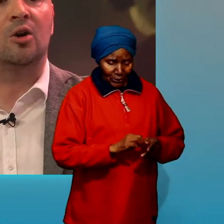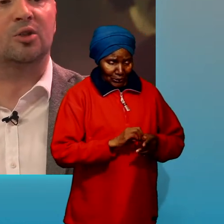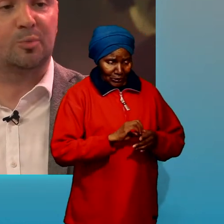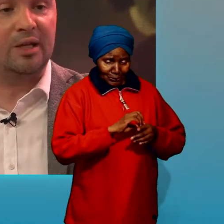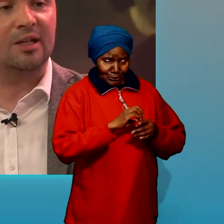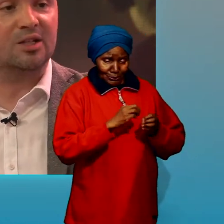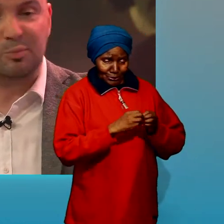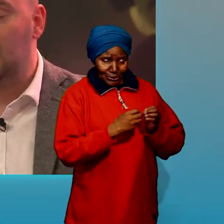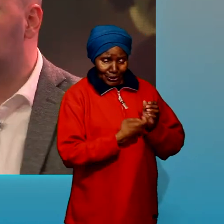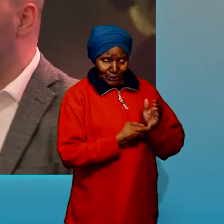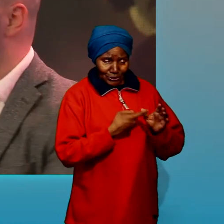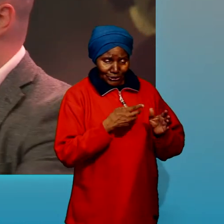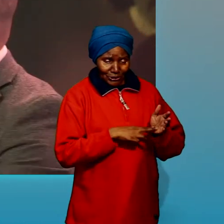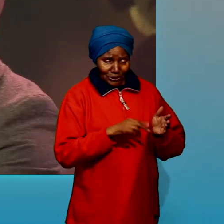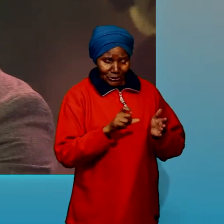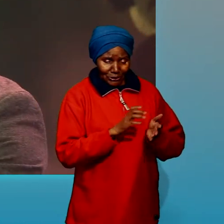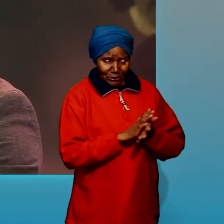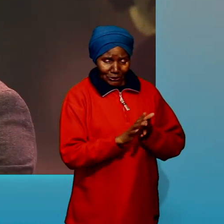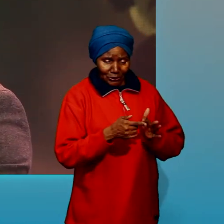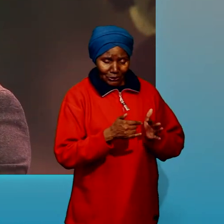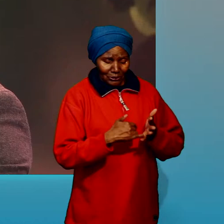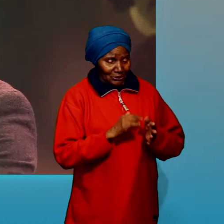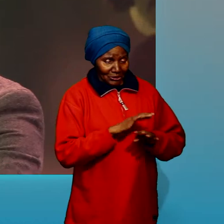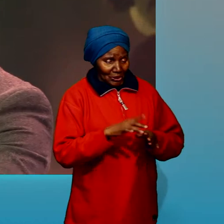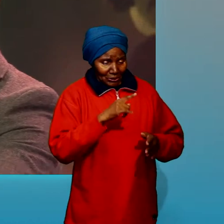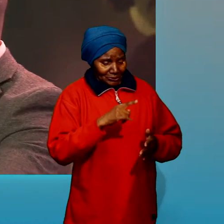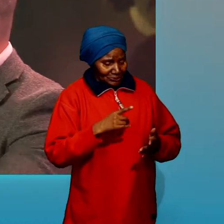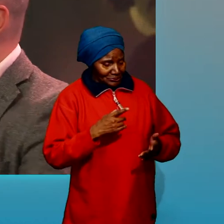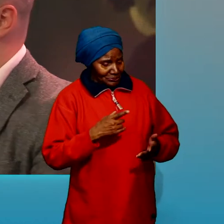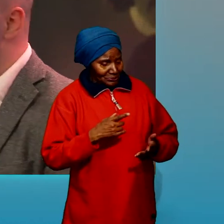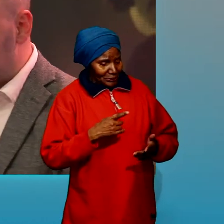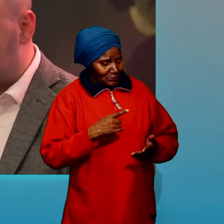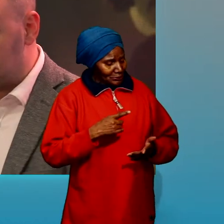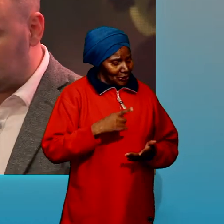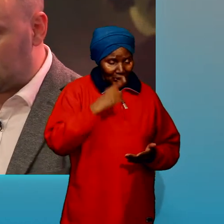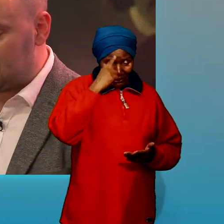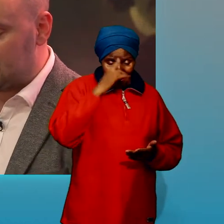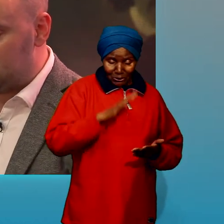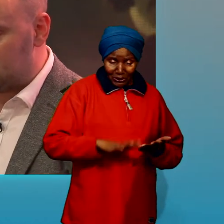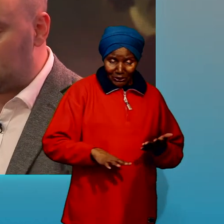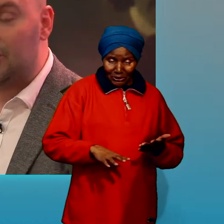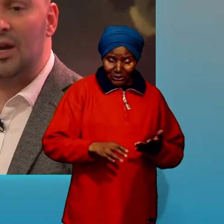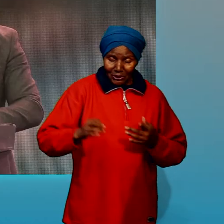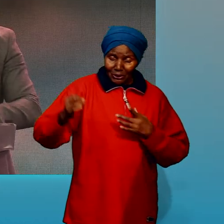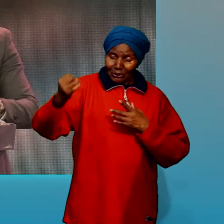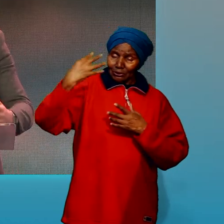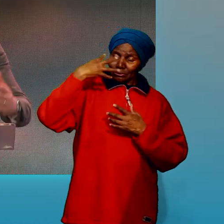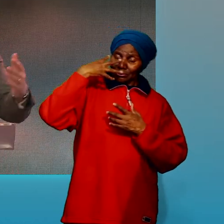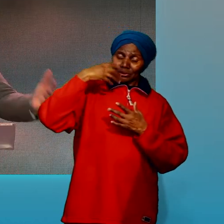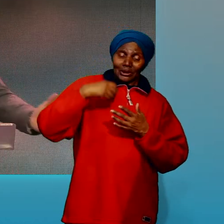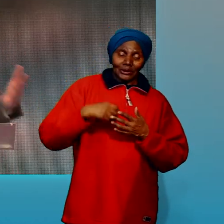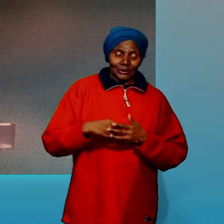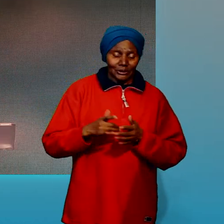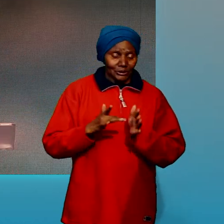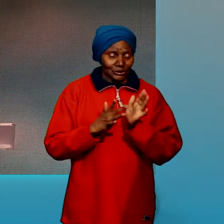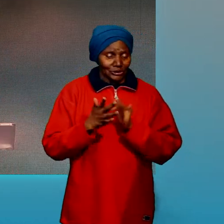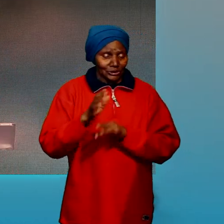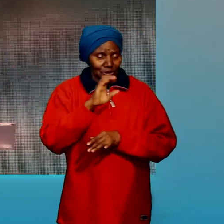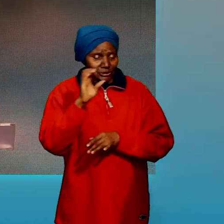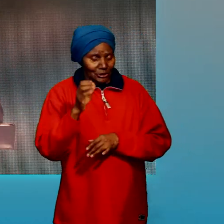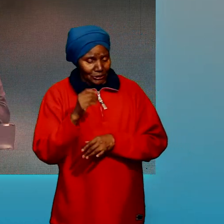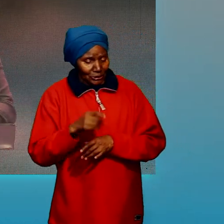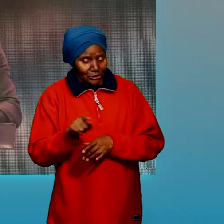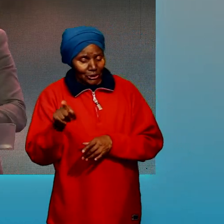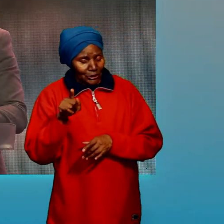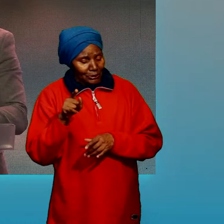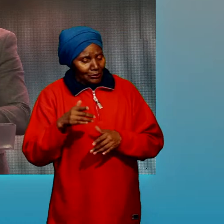they are not being exposed to the sunlight, the light, Jesus Christ himself. Therefore, the master gardener, the